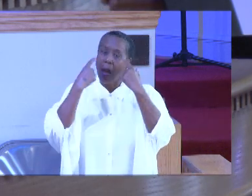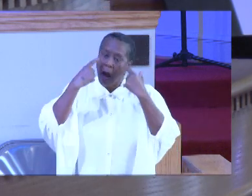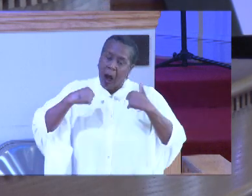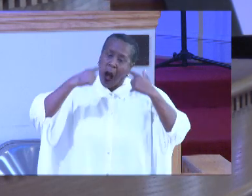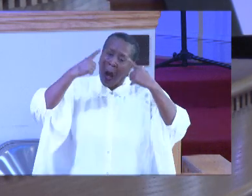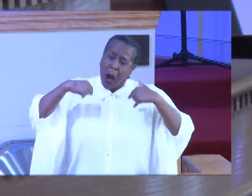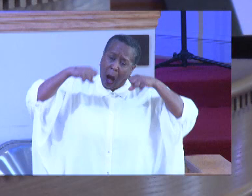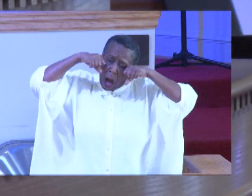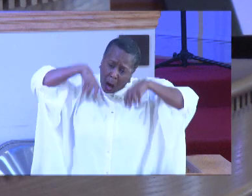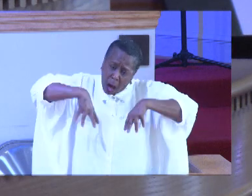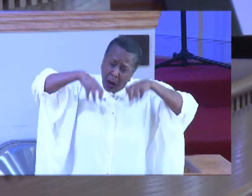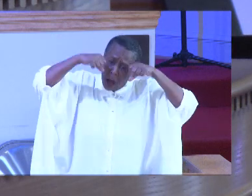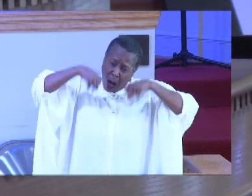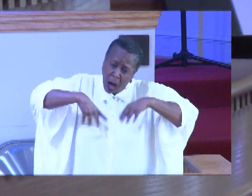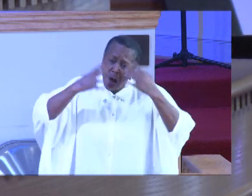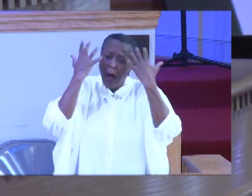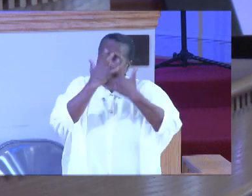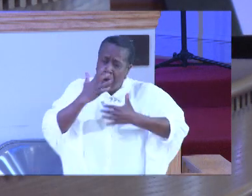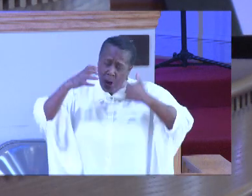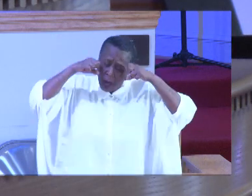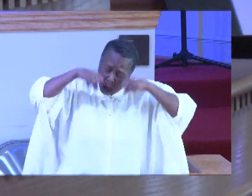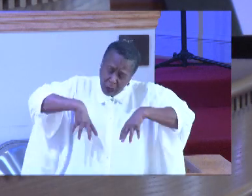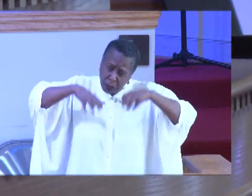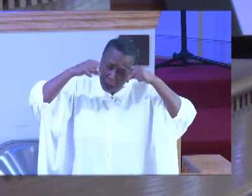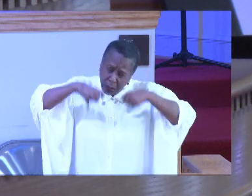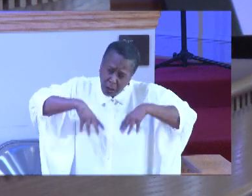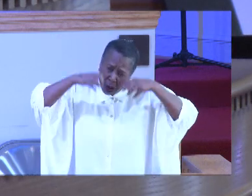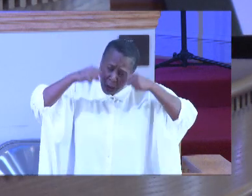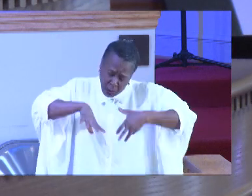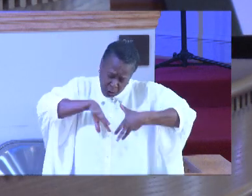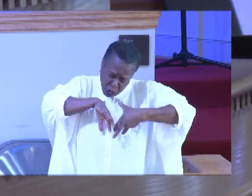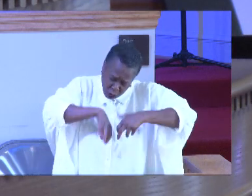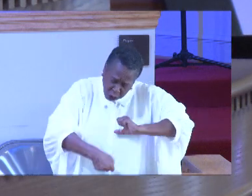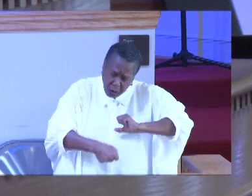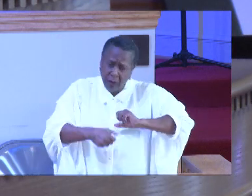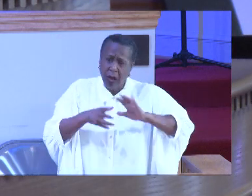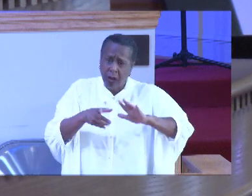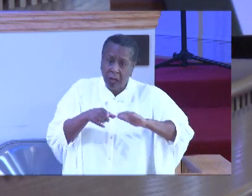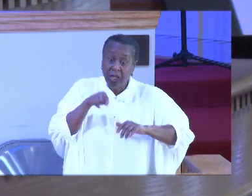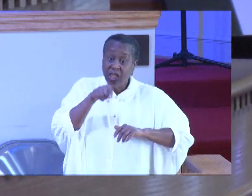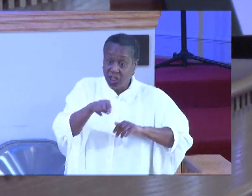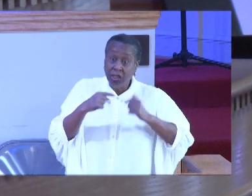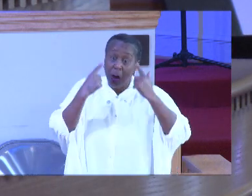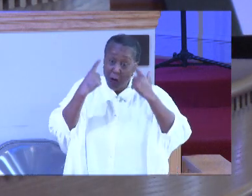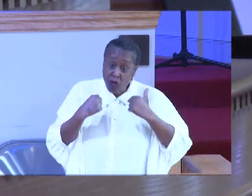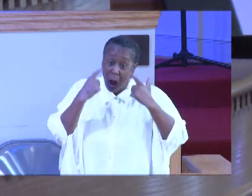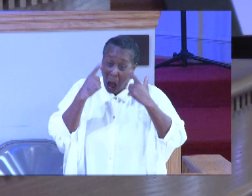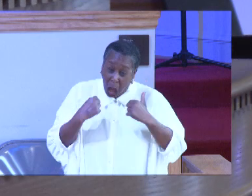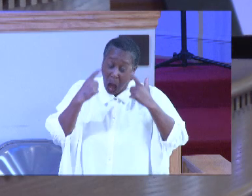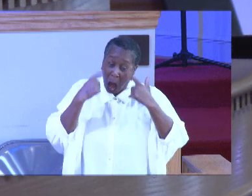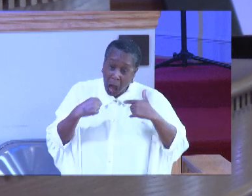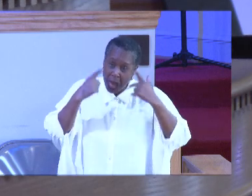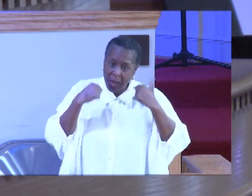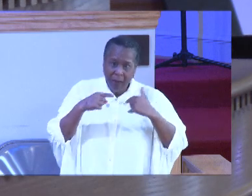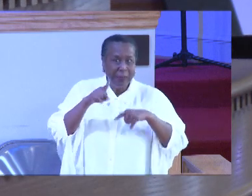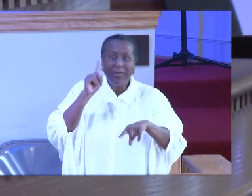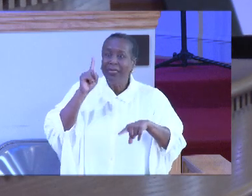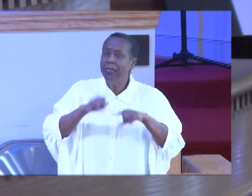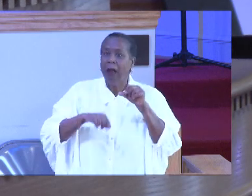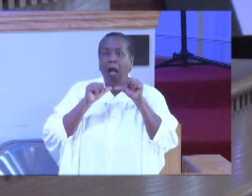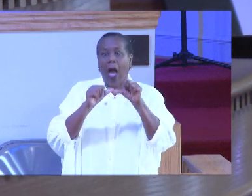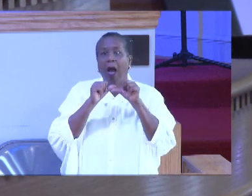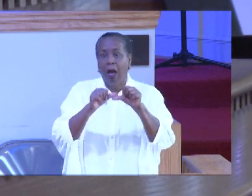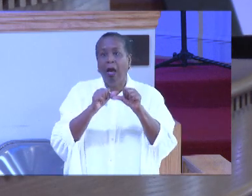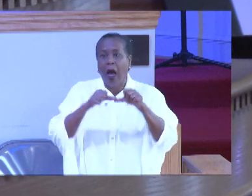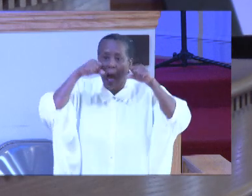and the lexical tour de force of the Greek is that not only has she been crying, but she can't stop